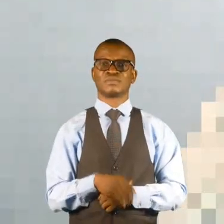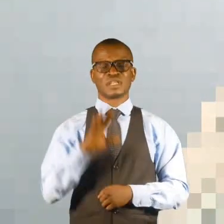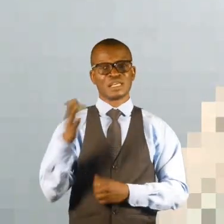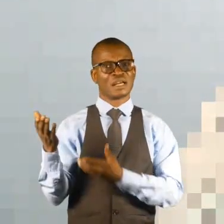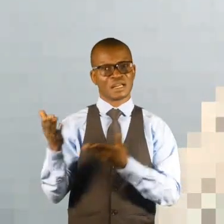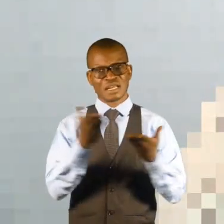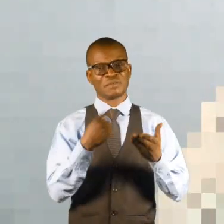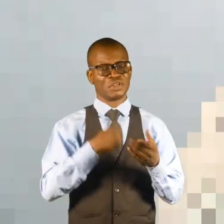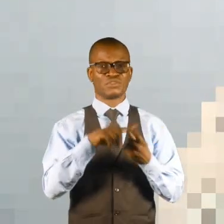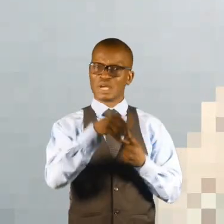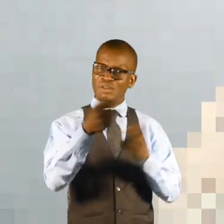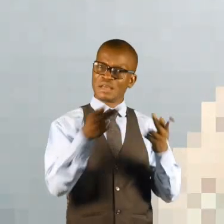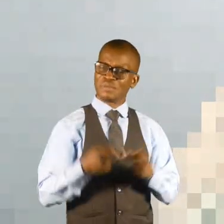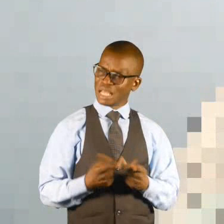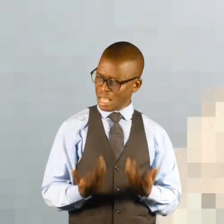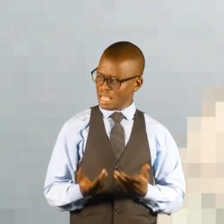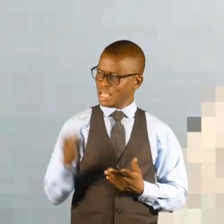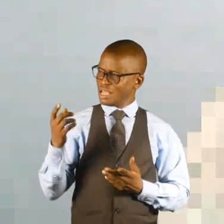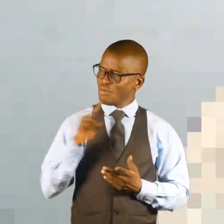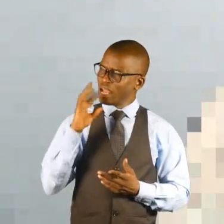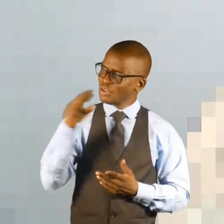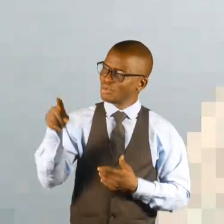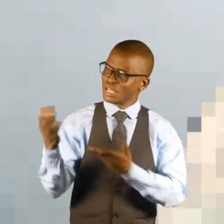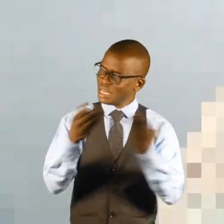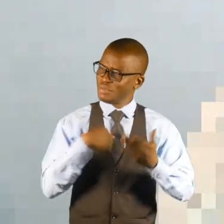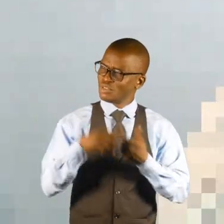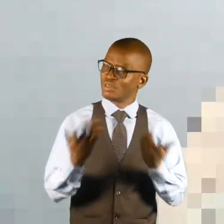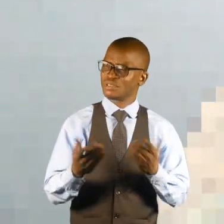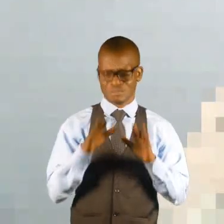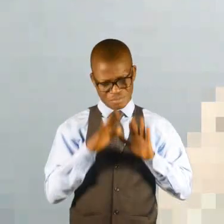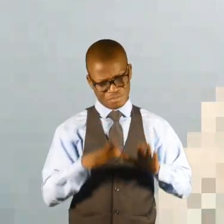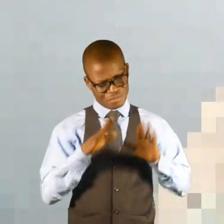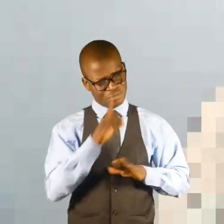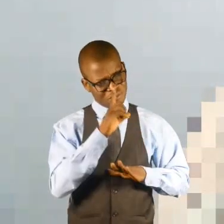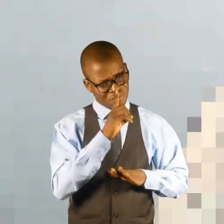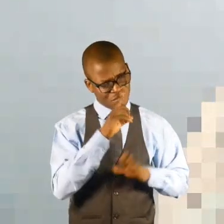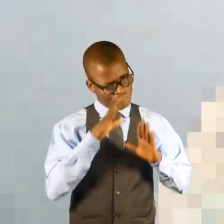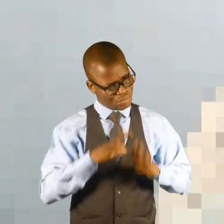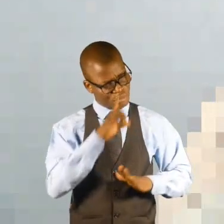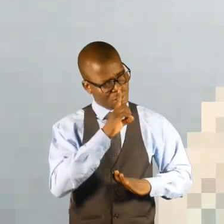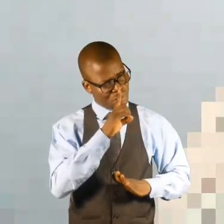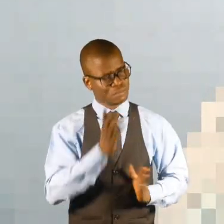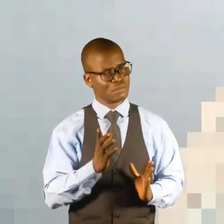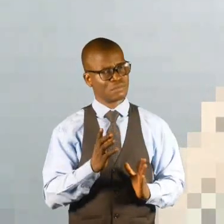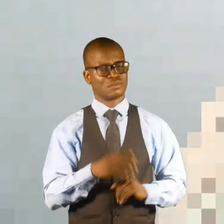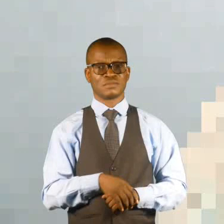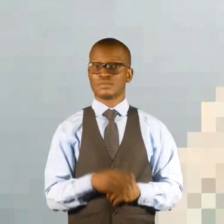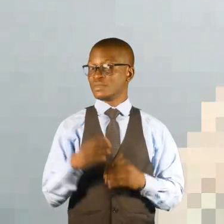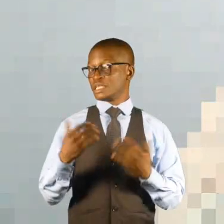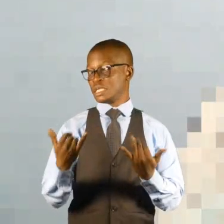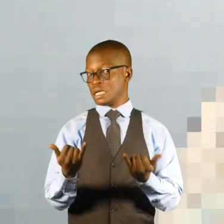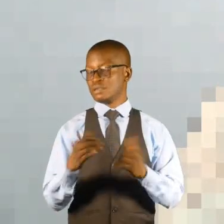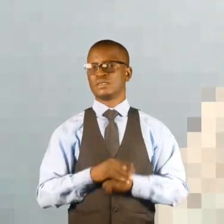So they were taking me to another place. I asked them, where are they taking me to? They told me that I should shut up, I should